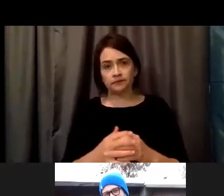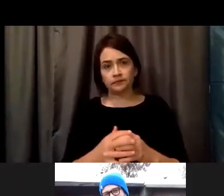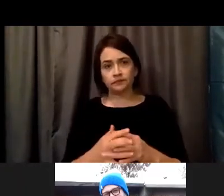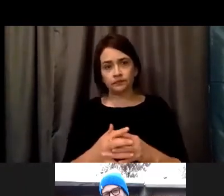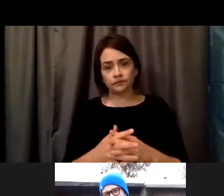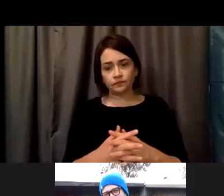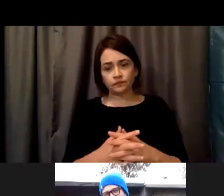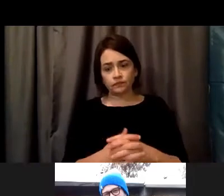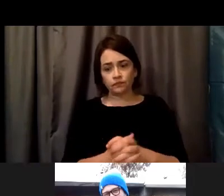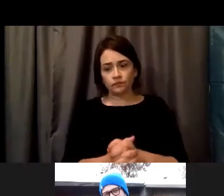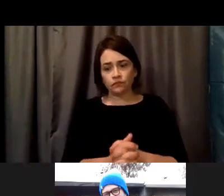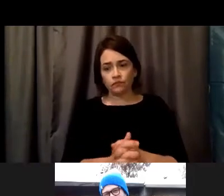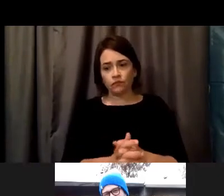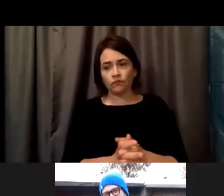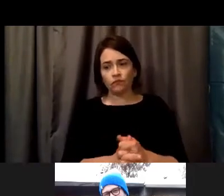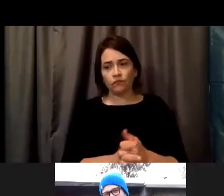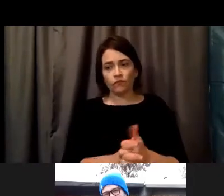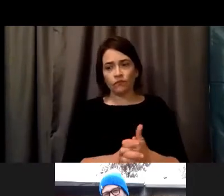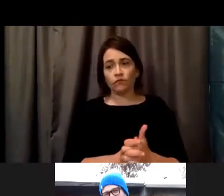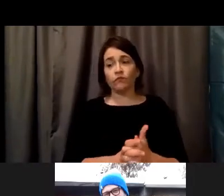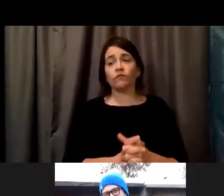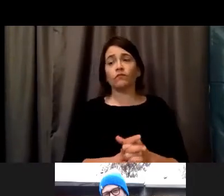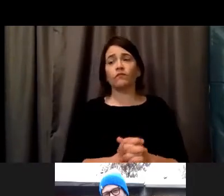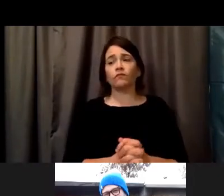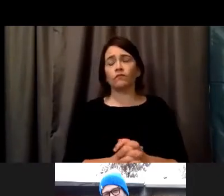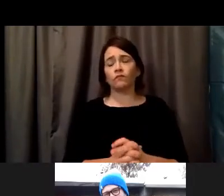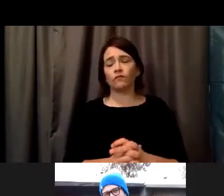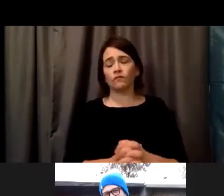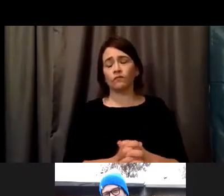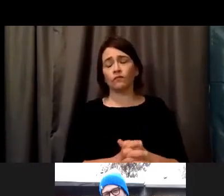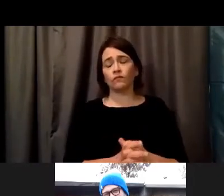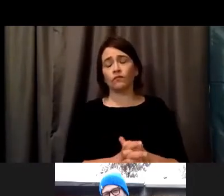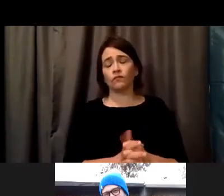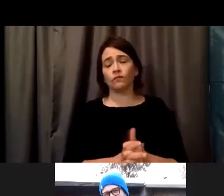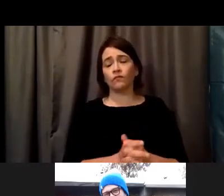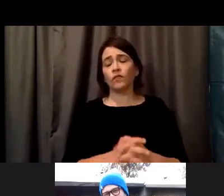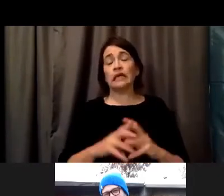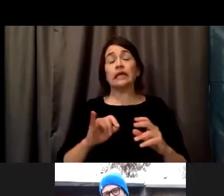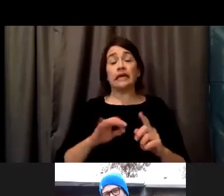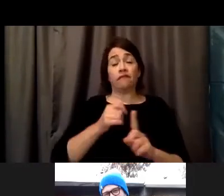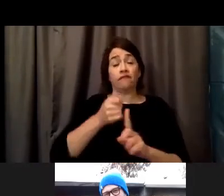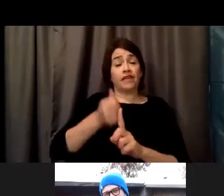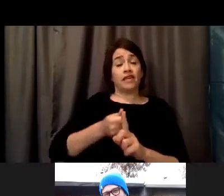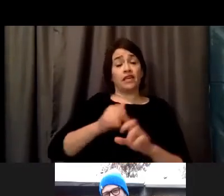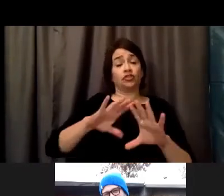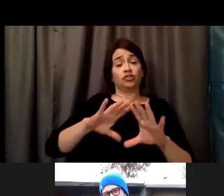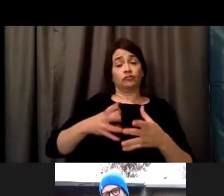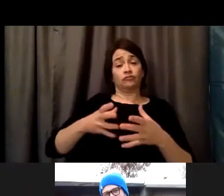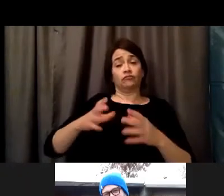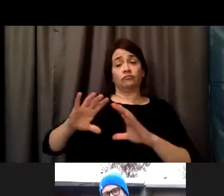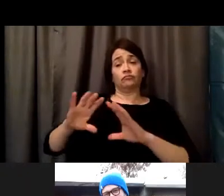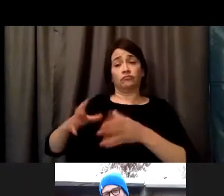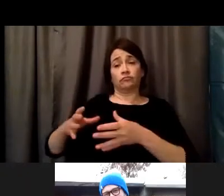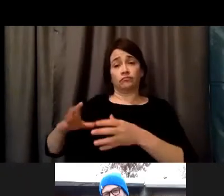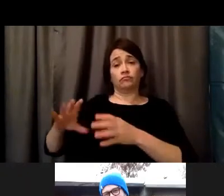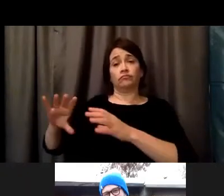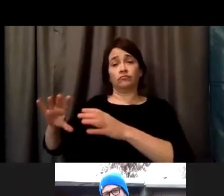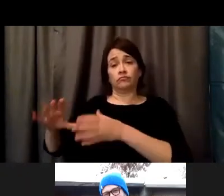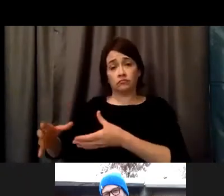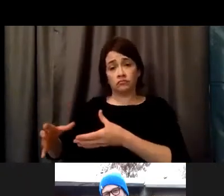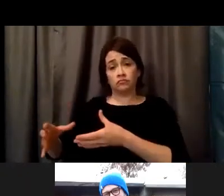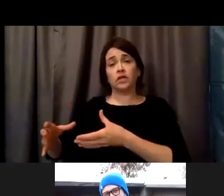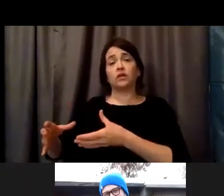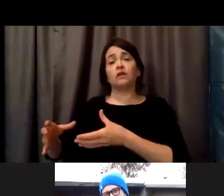offer their consensus or to do or to pay forward an